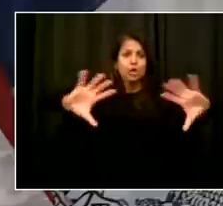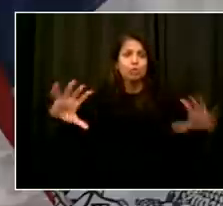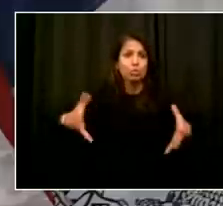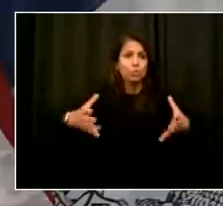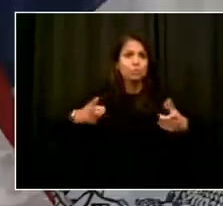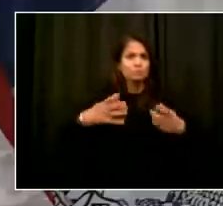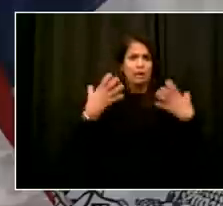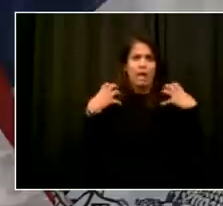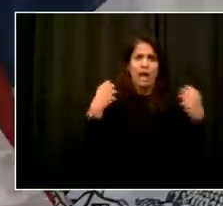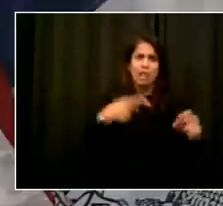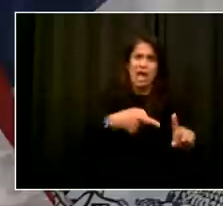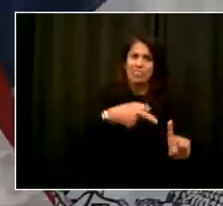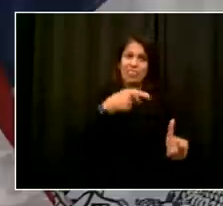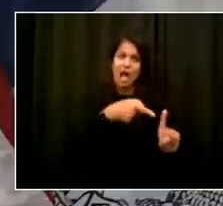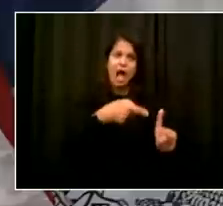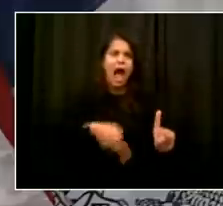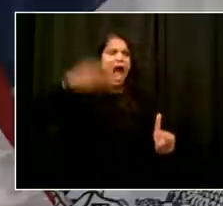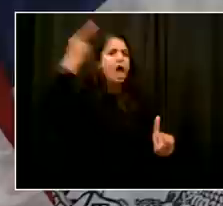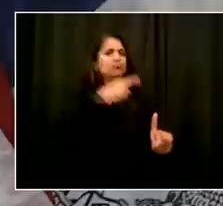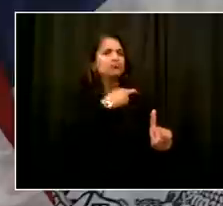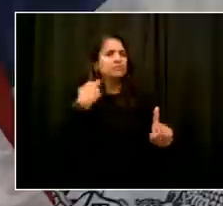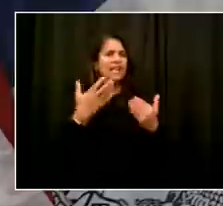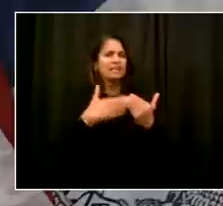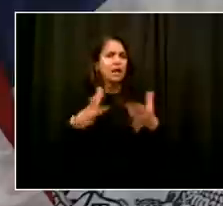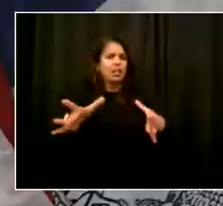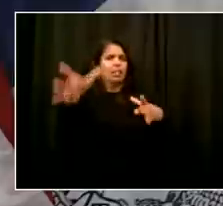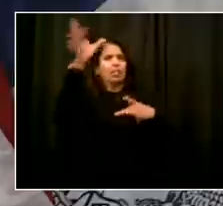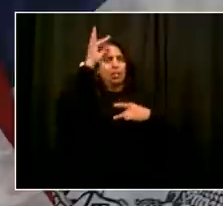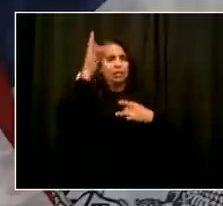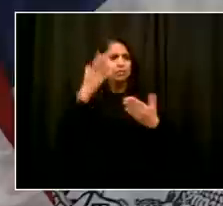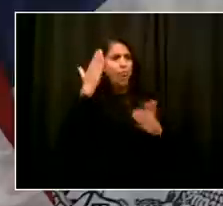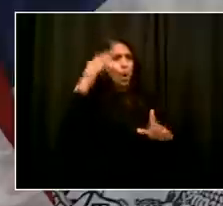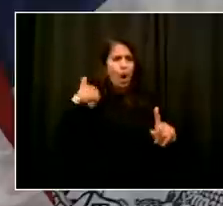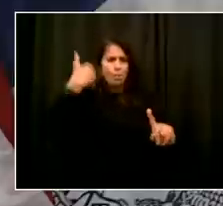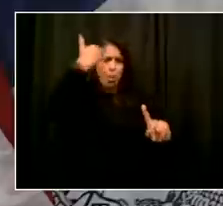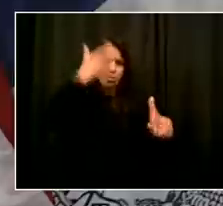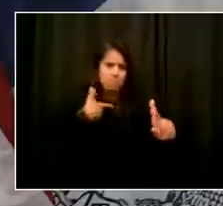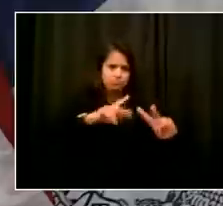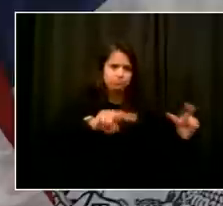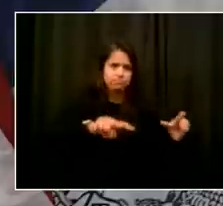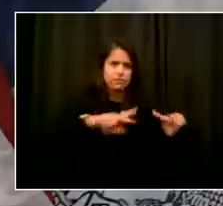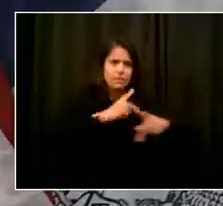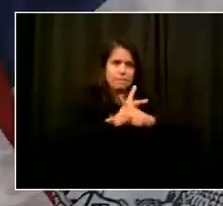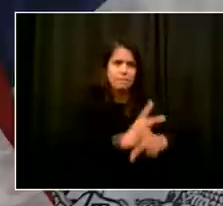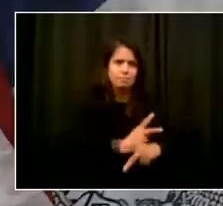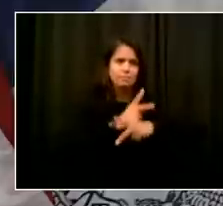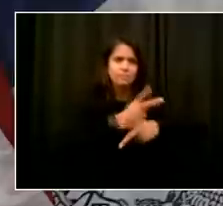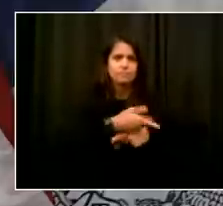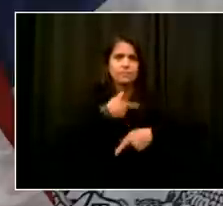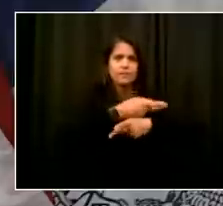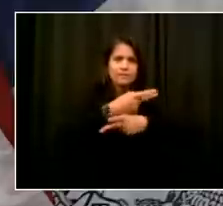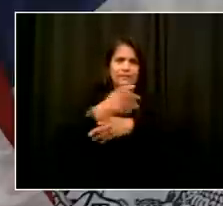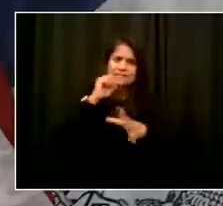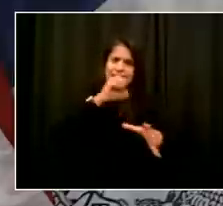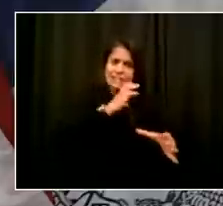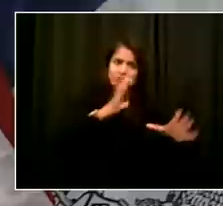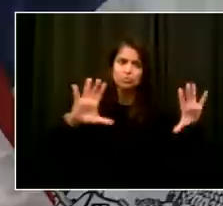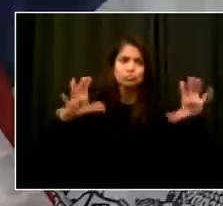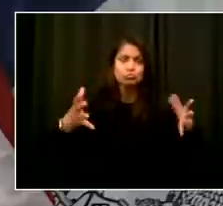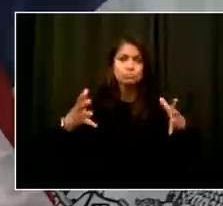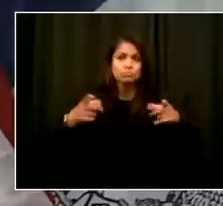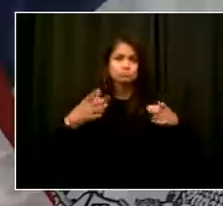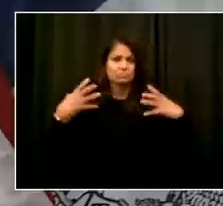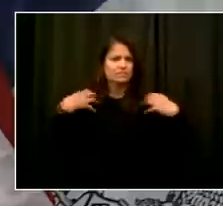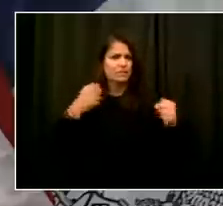notice to make clear the standards that we have to hold as the second wave bears down on us. Here to tell